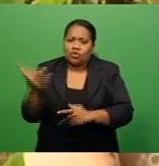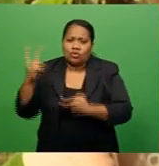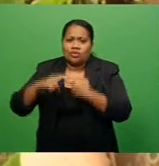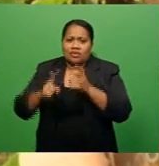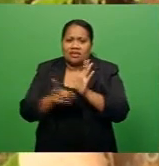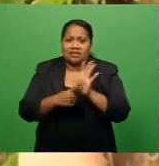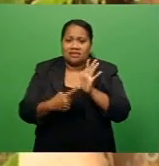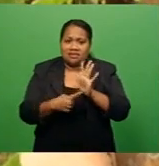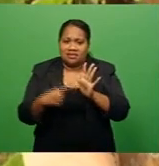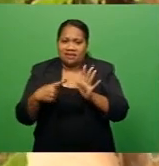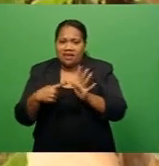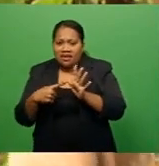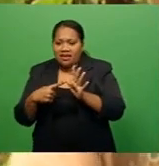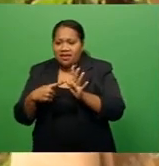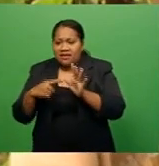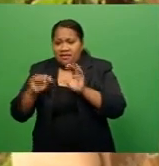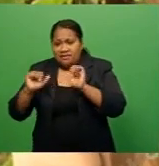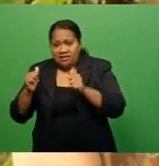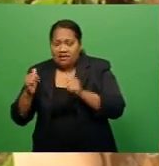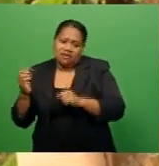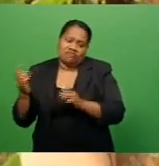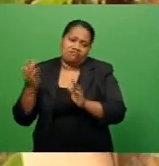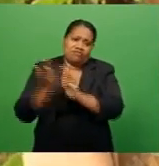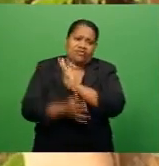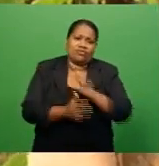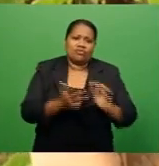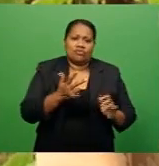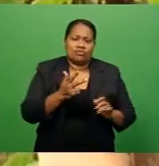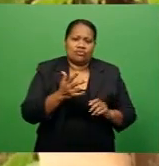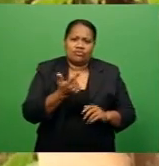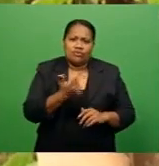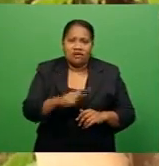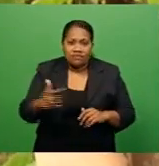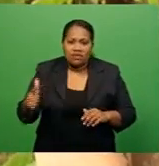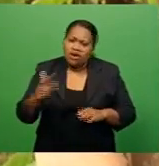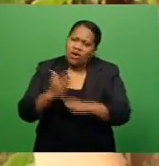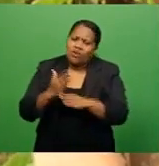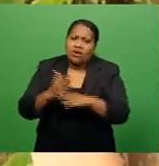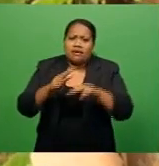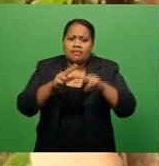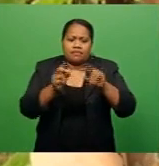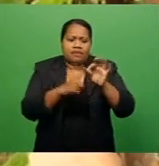moving back to Levuka and worked for PEFCO for at least 2 years.